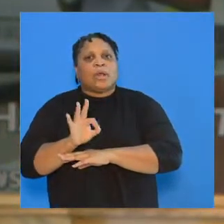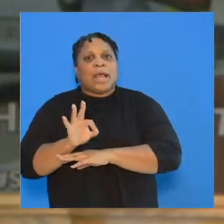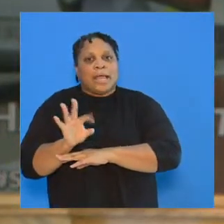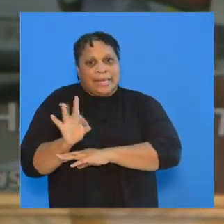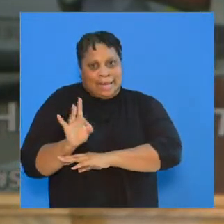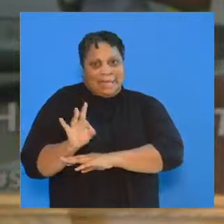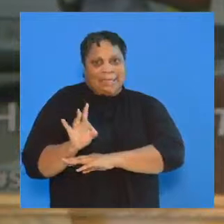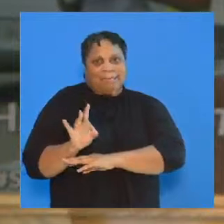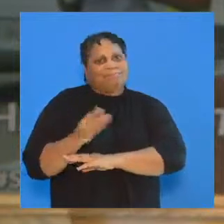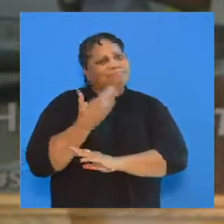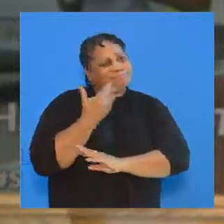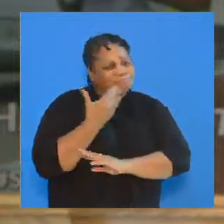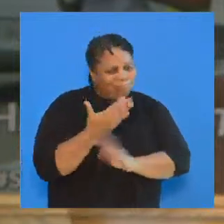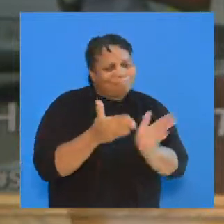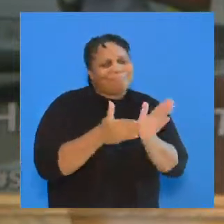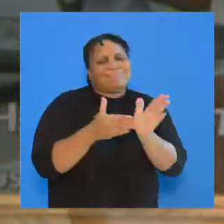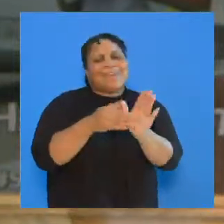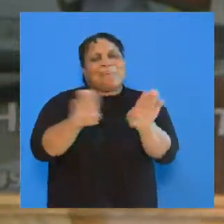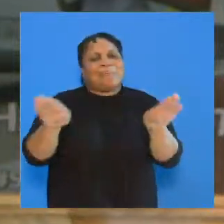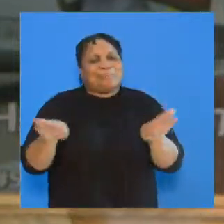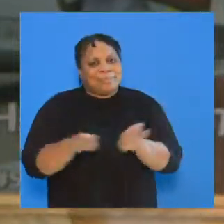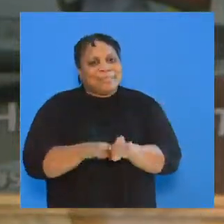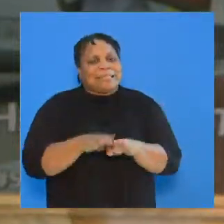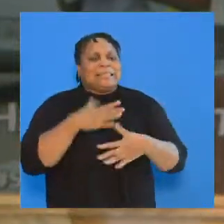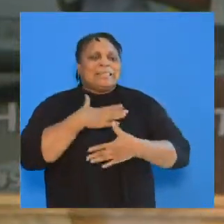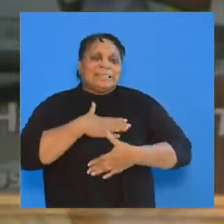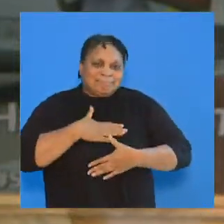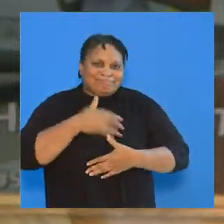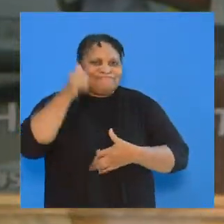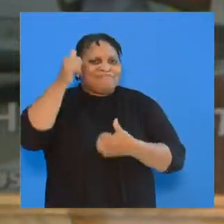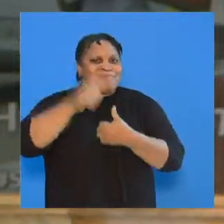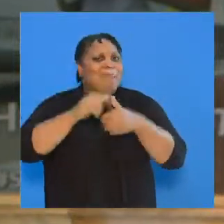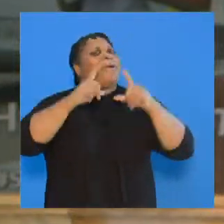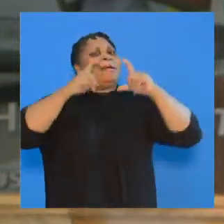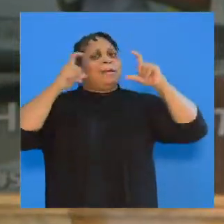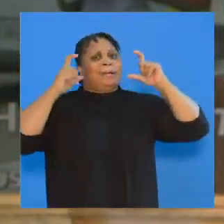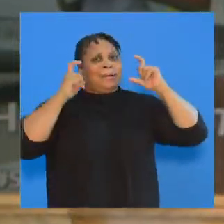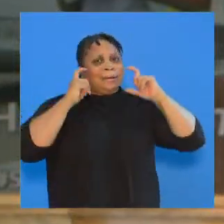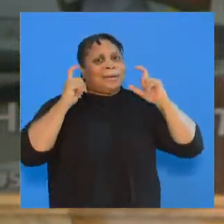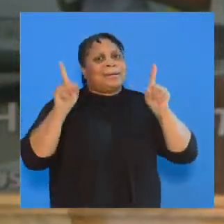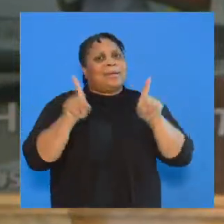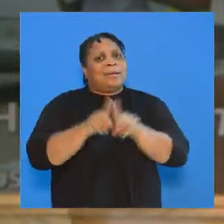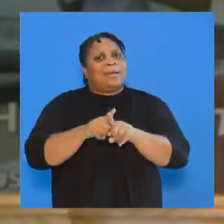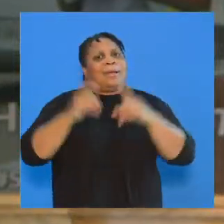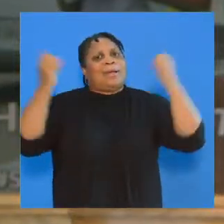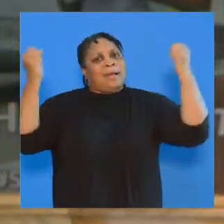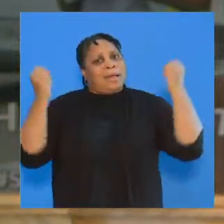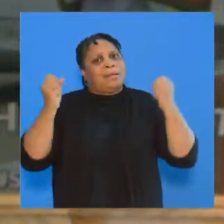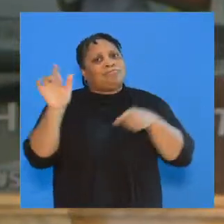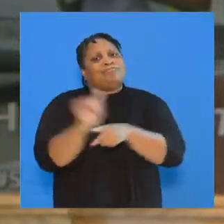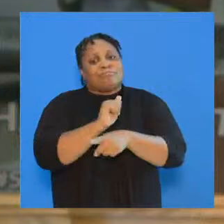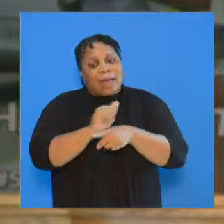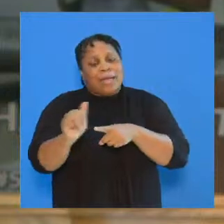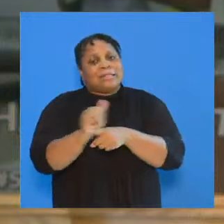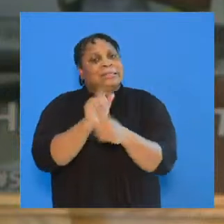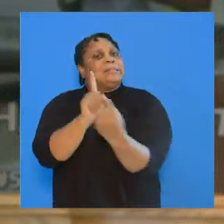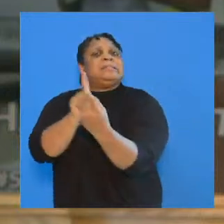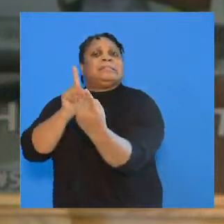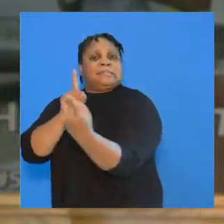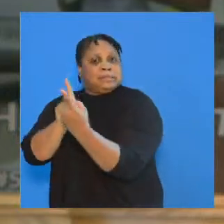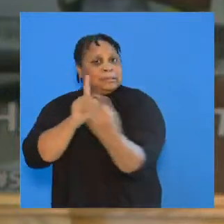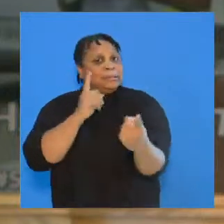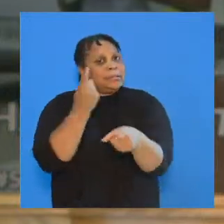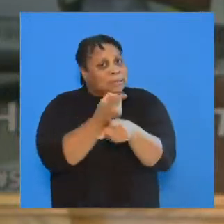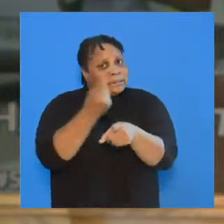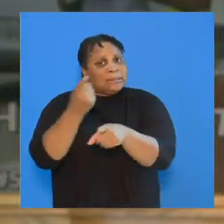444-2498. Thank you again, Bermuda. Please remember to wear your mask as well as exercise proper physical distancing,